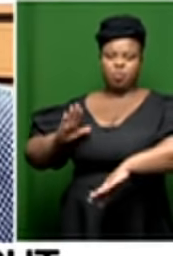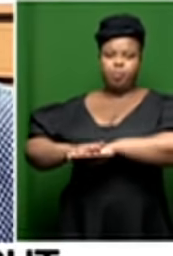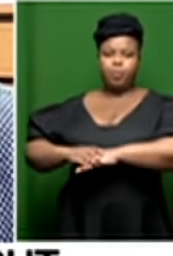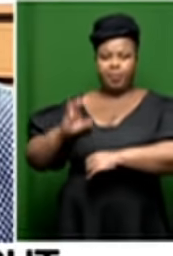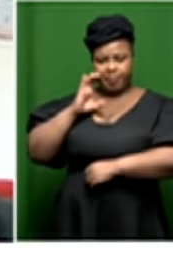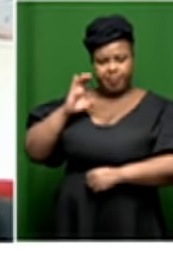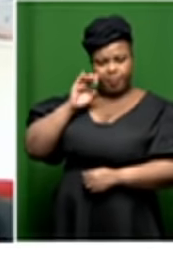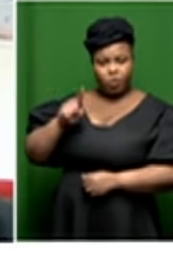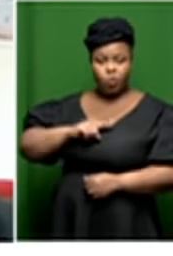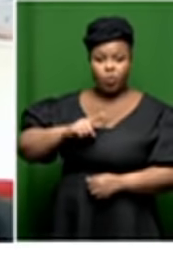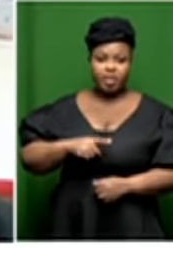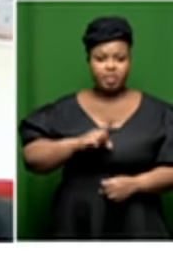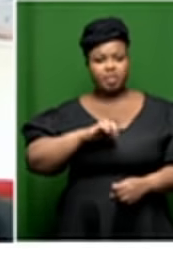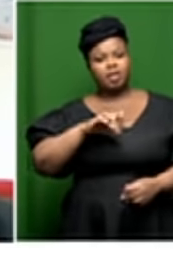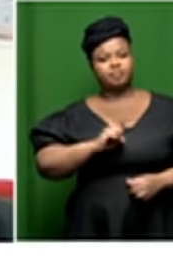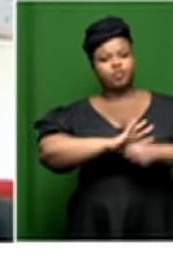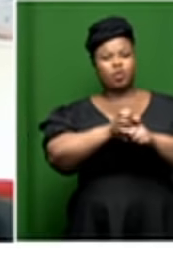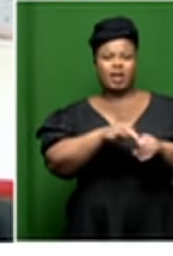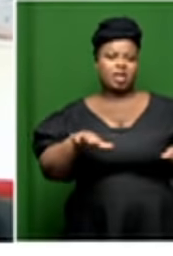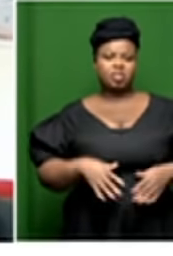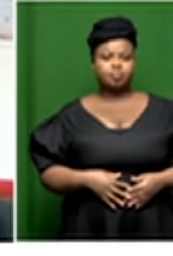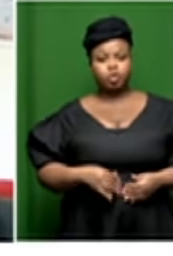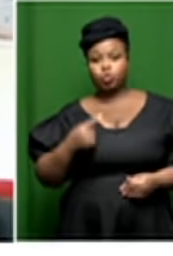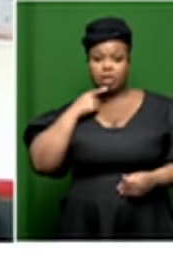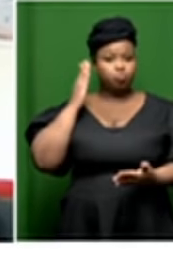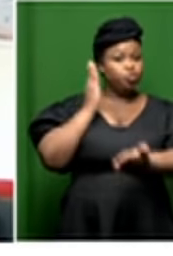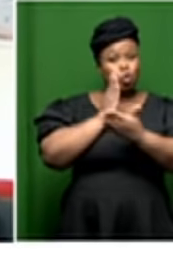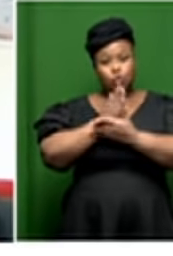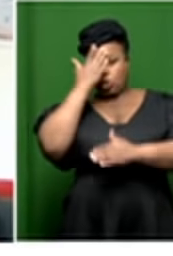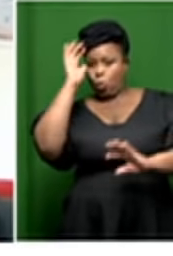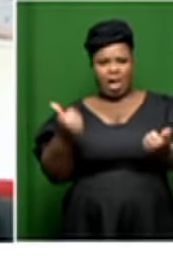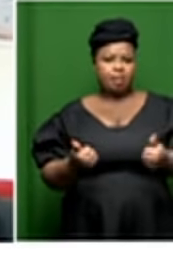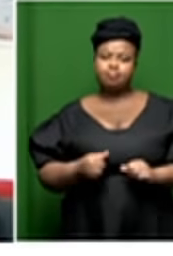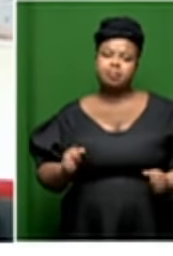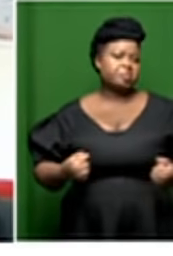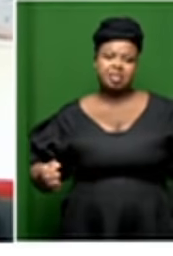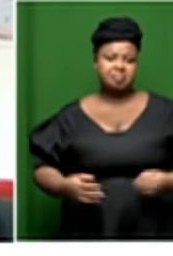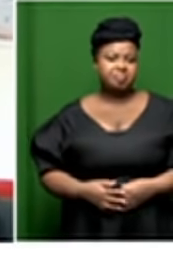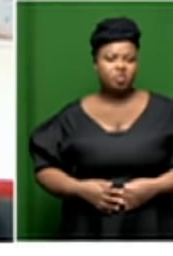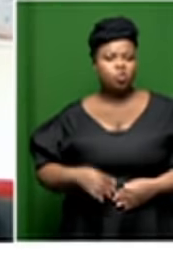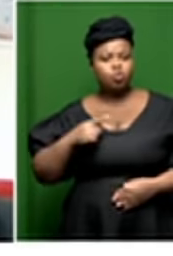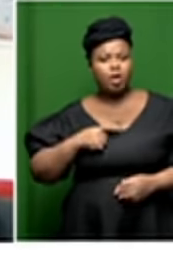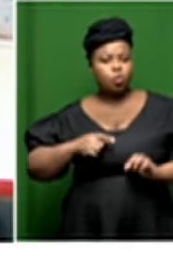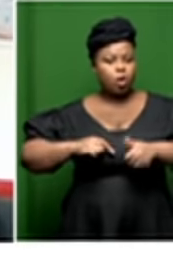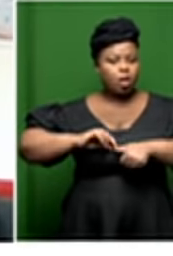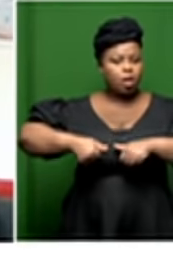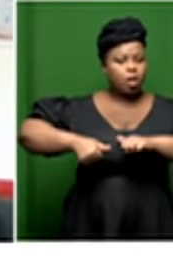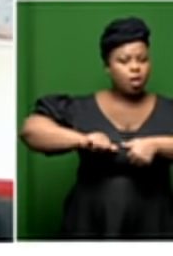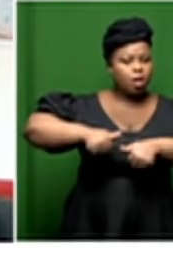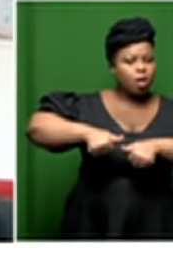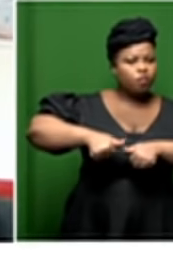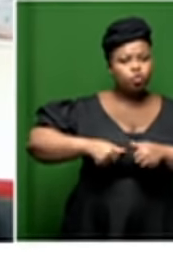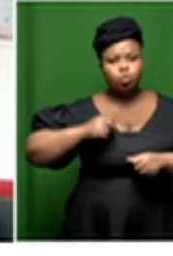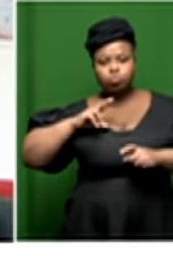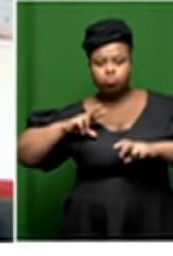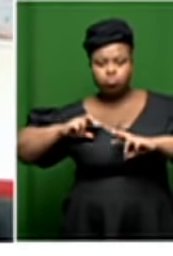again, you know, the one thing we've learned from SARS-CoV-2 is that we cannot predict anything. We're watching very carefully. We're sequencing across the country to try